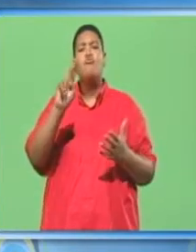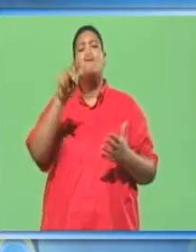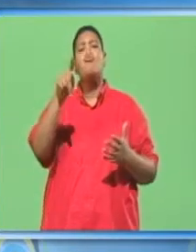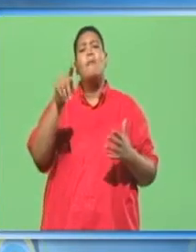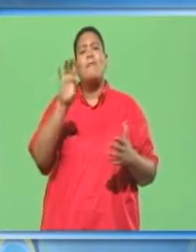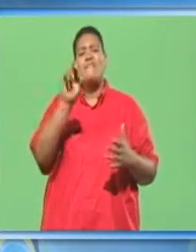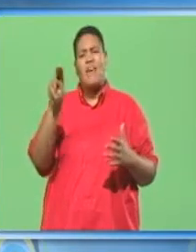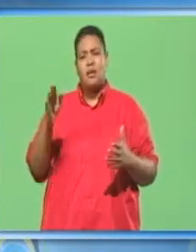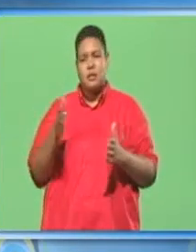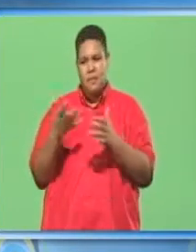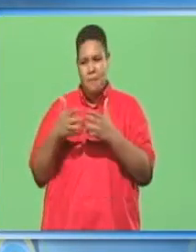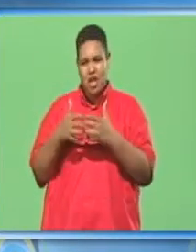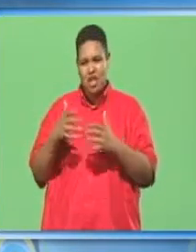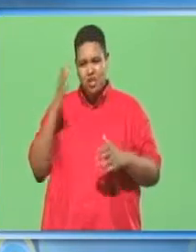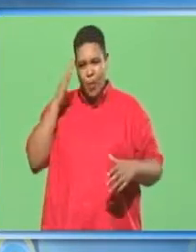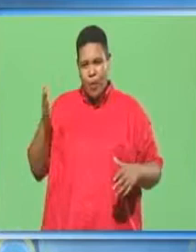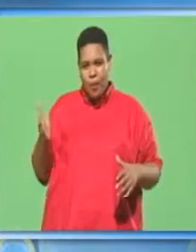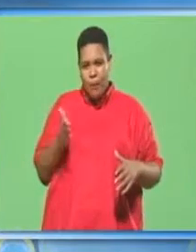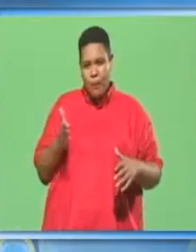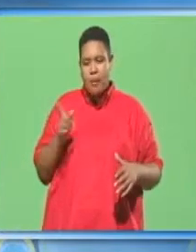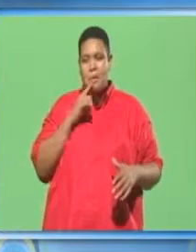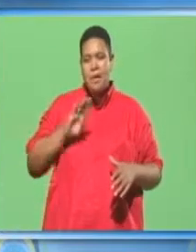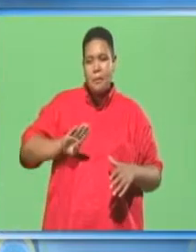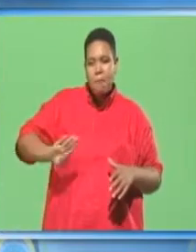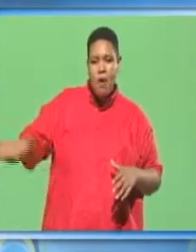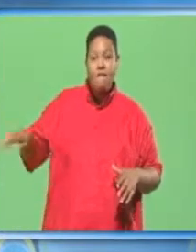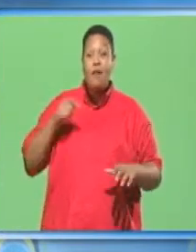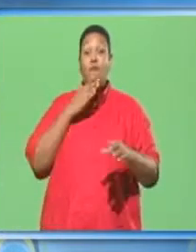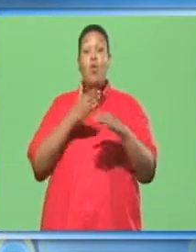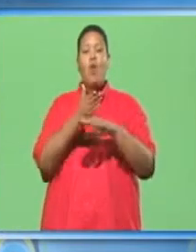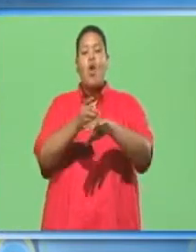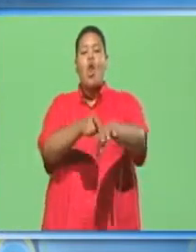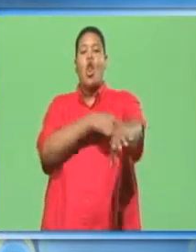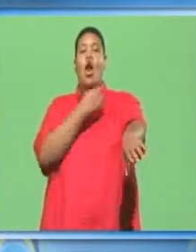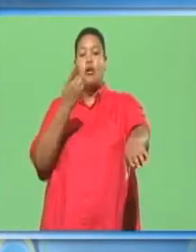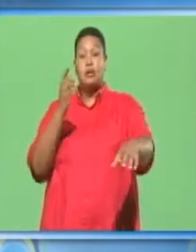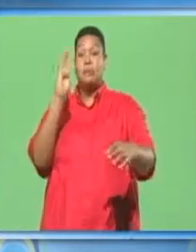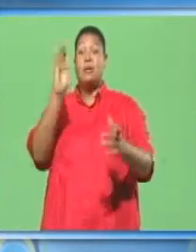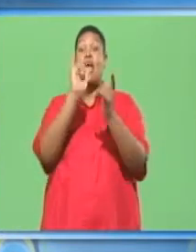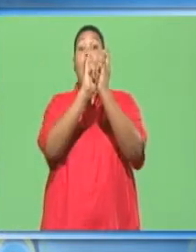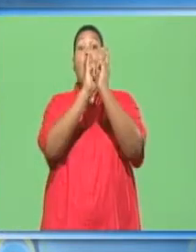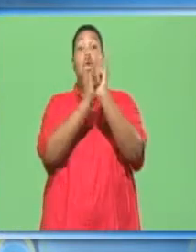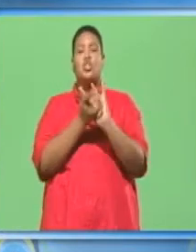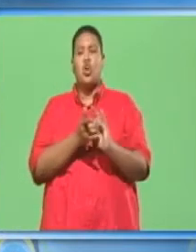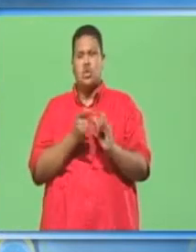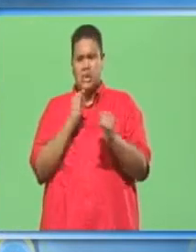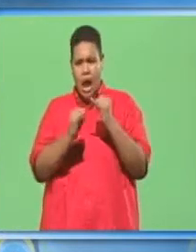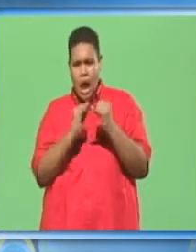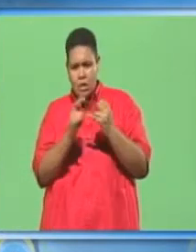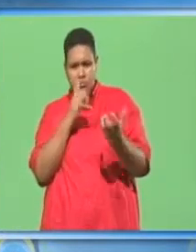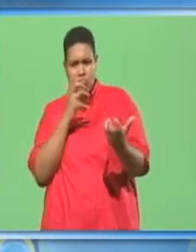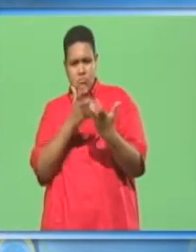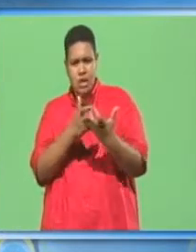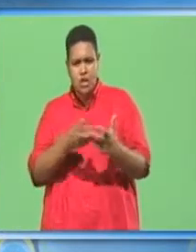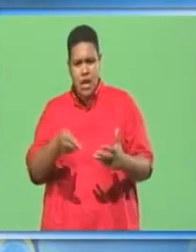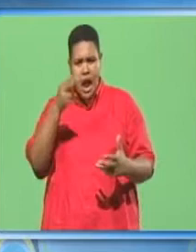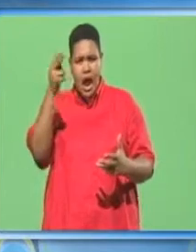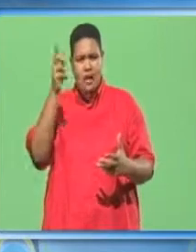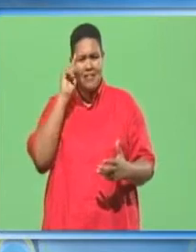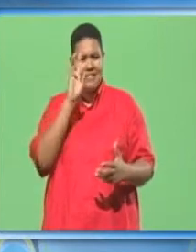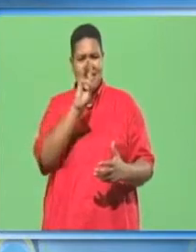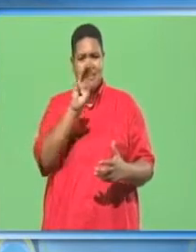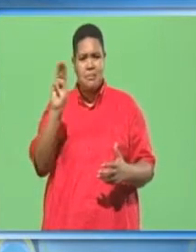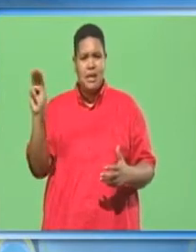the machine if the piece of wood is long. B. Adjust the blade to a suitable height of about 6